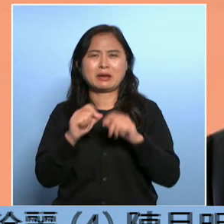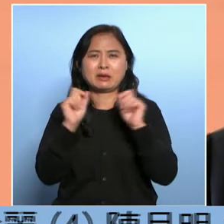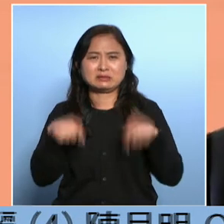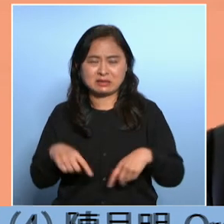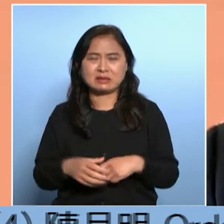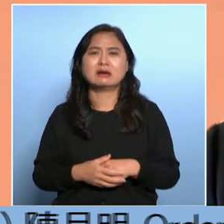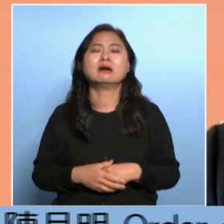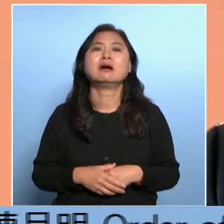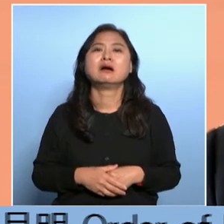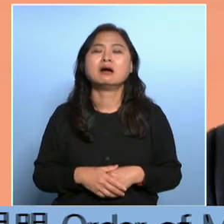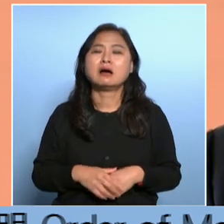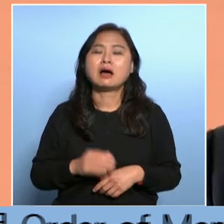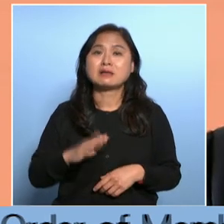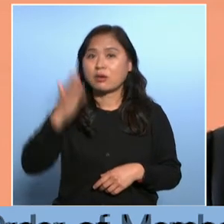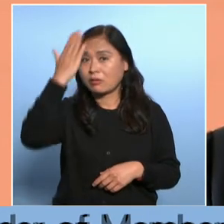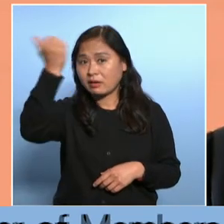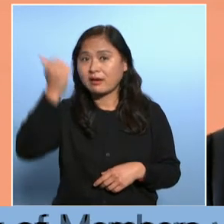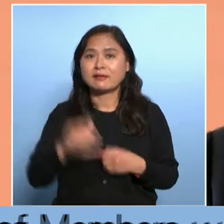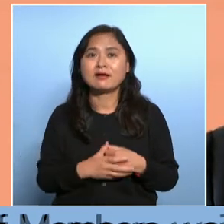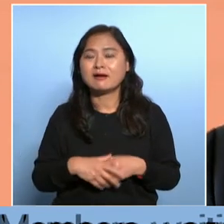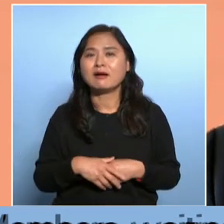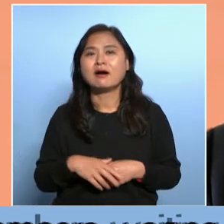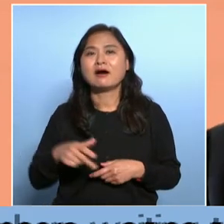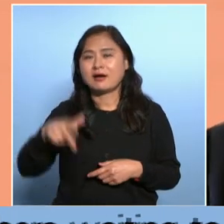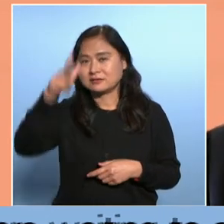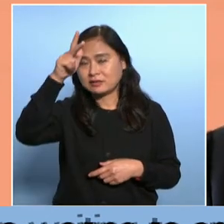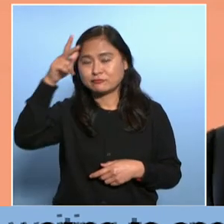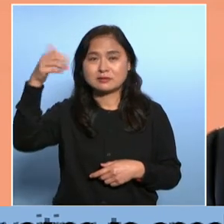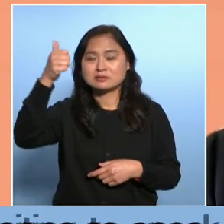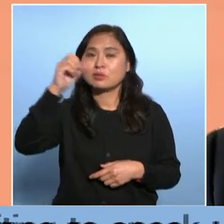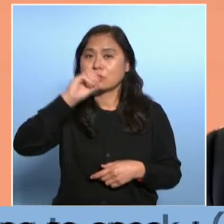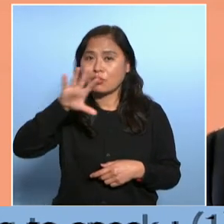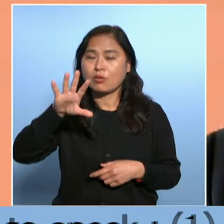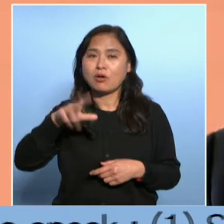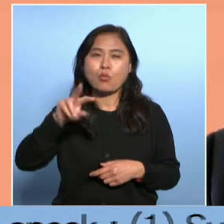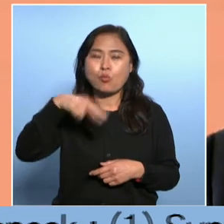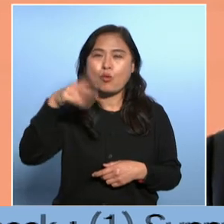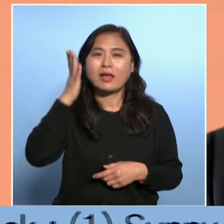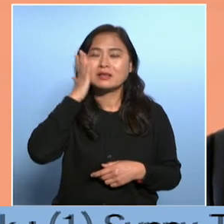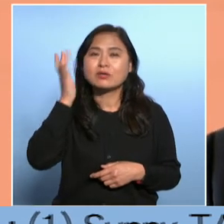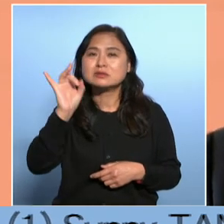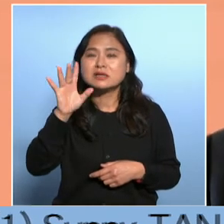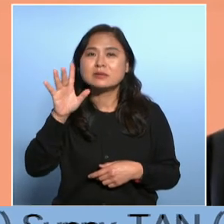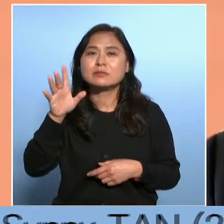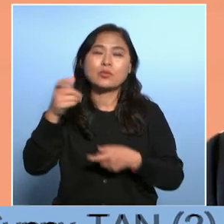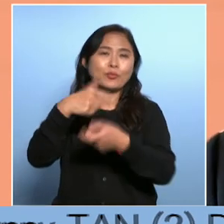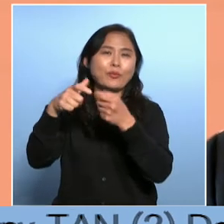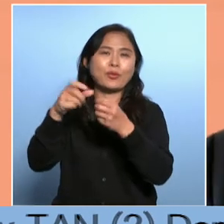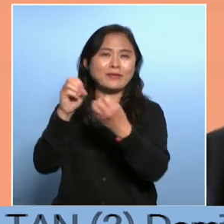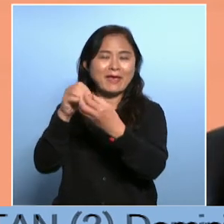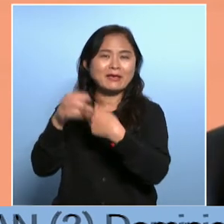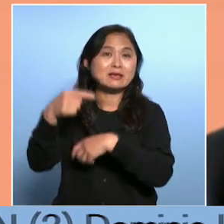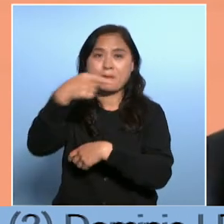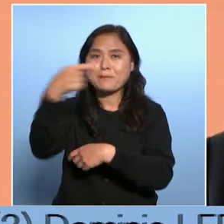trigger a major risk. The CE has told us that